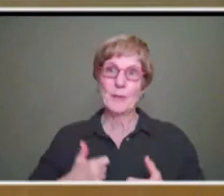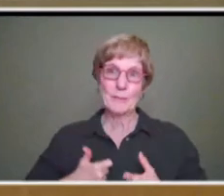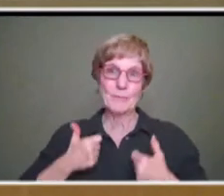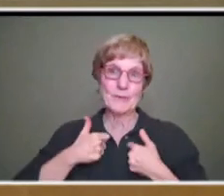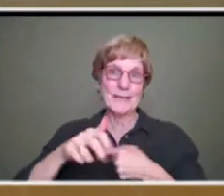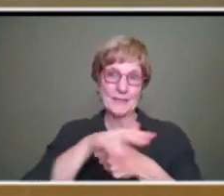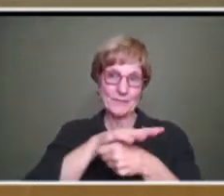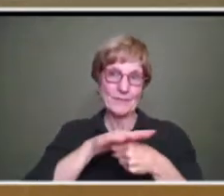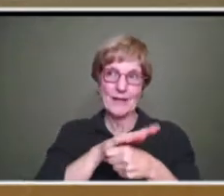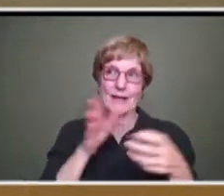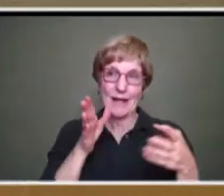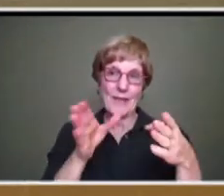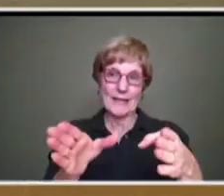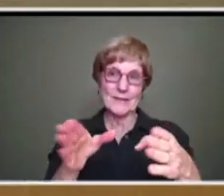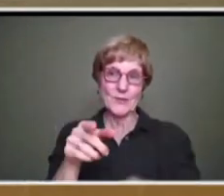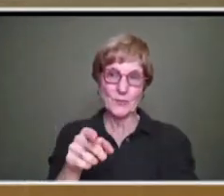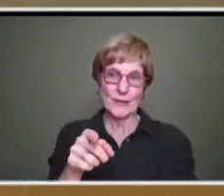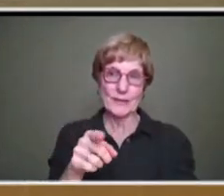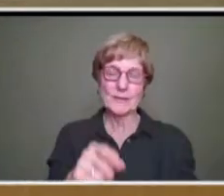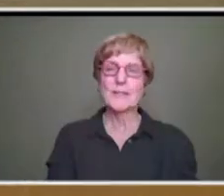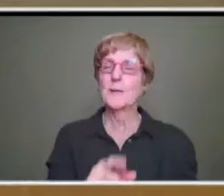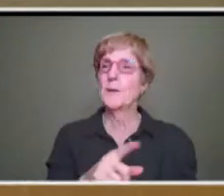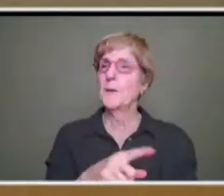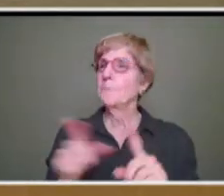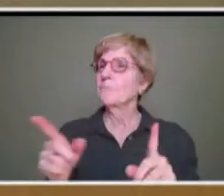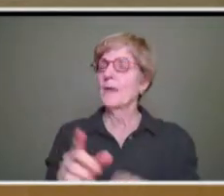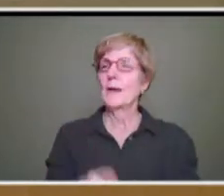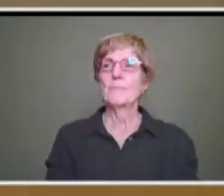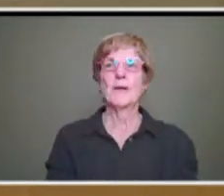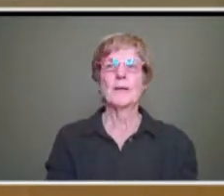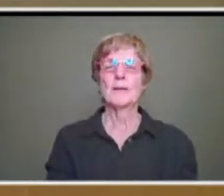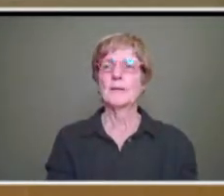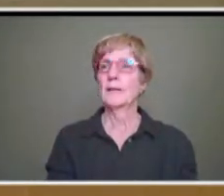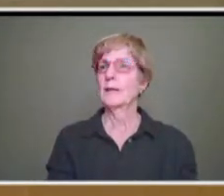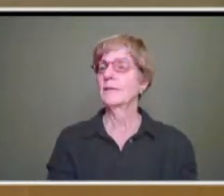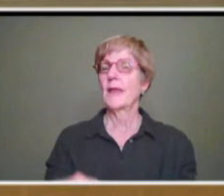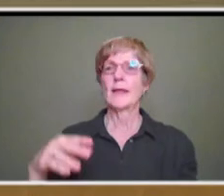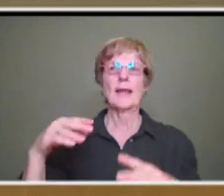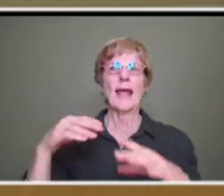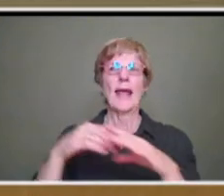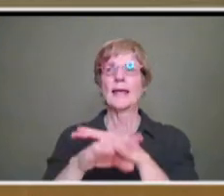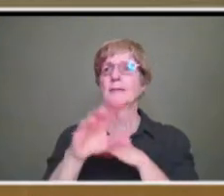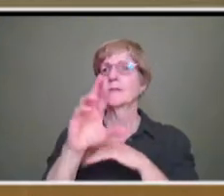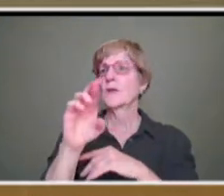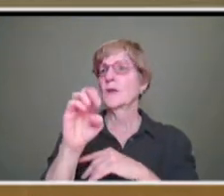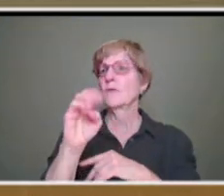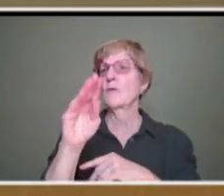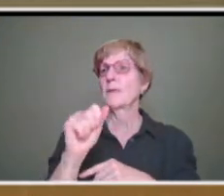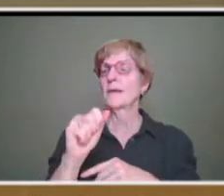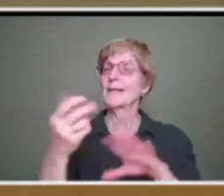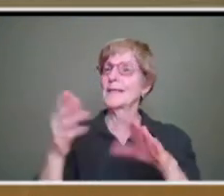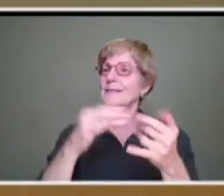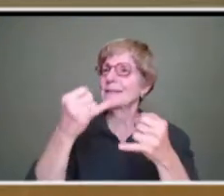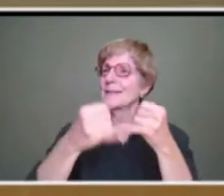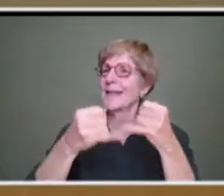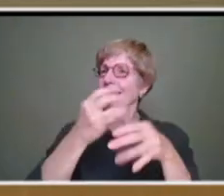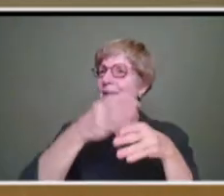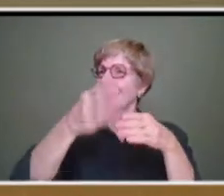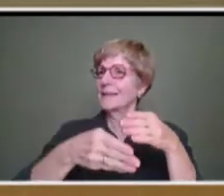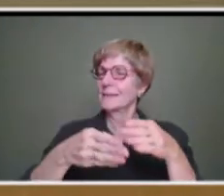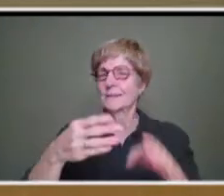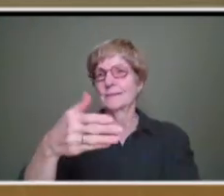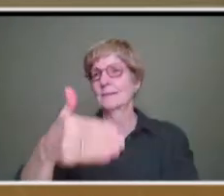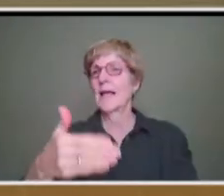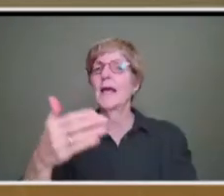we've spoken to um but that access to Rebecca is it's a dead end Street and we've had people you know